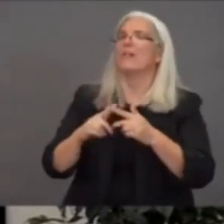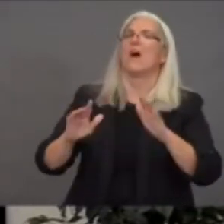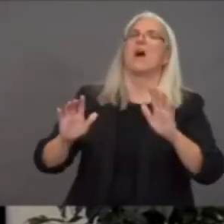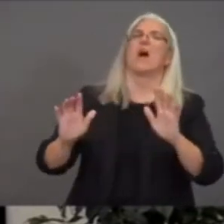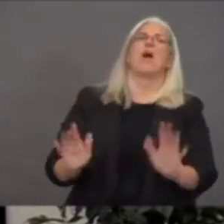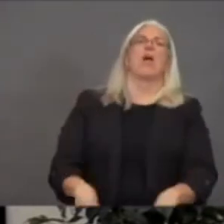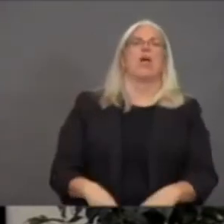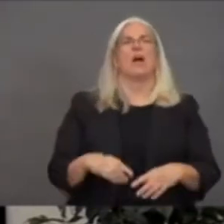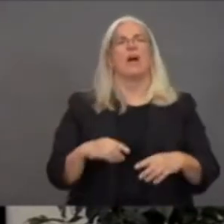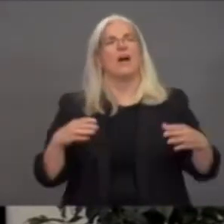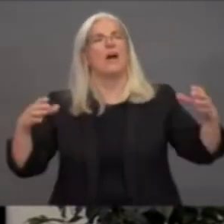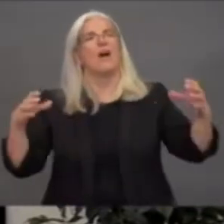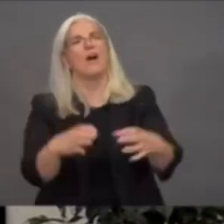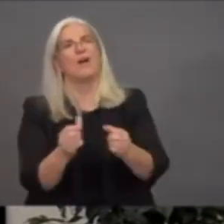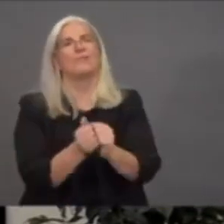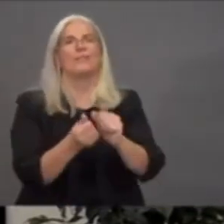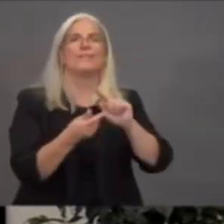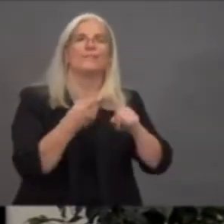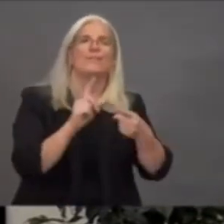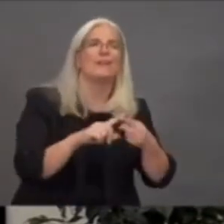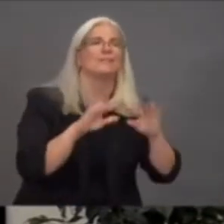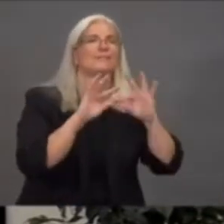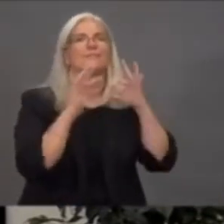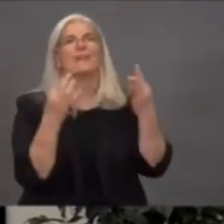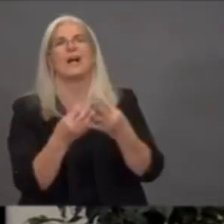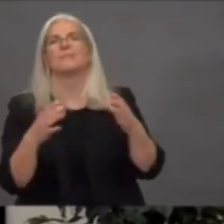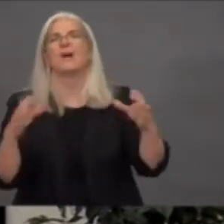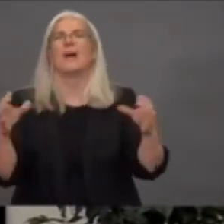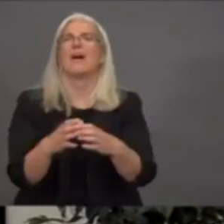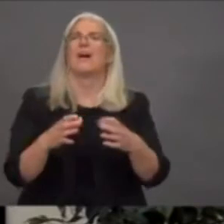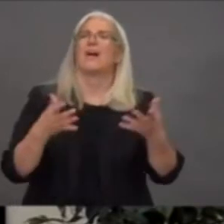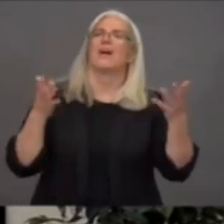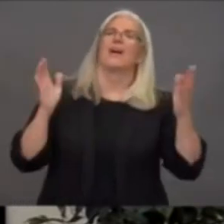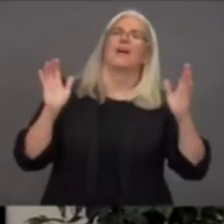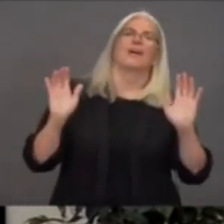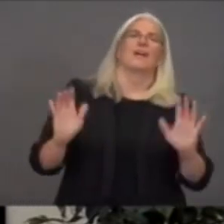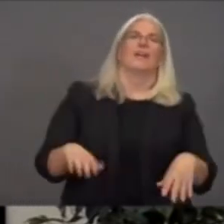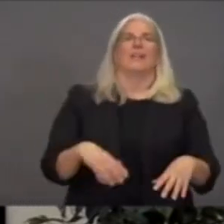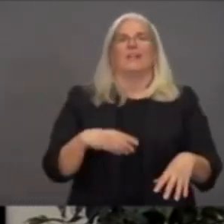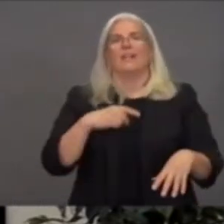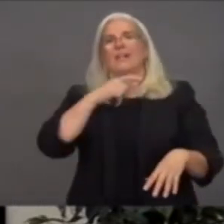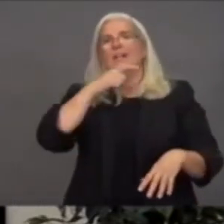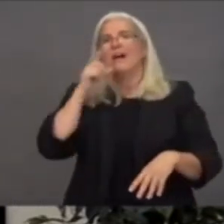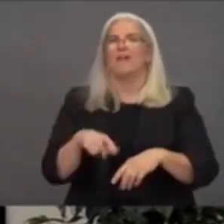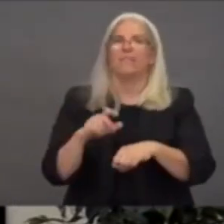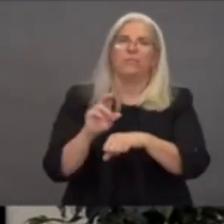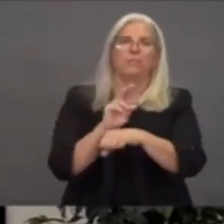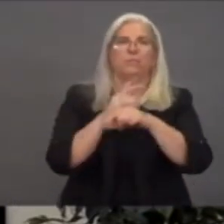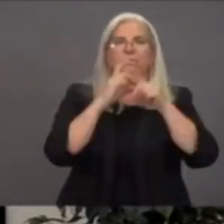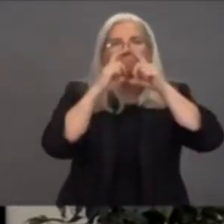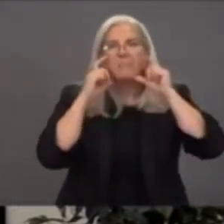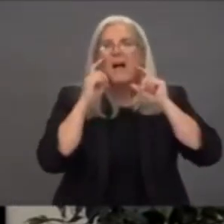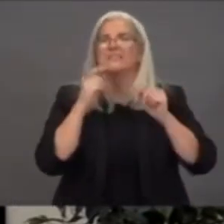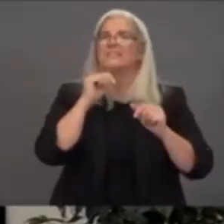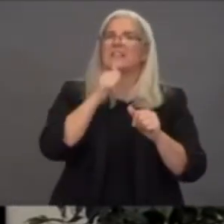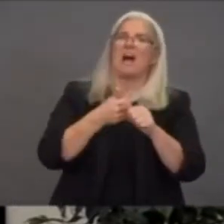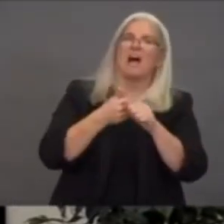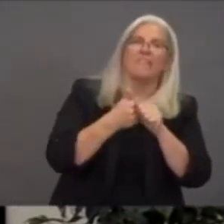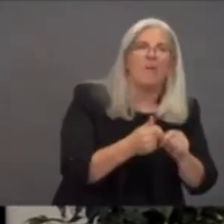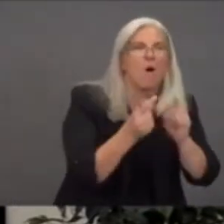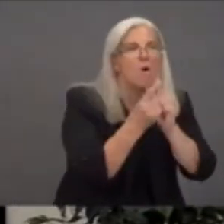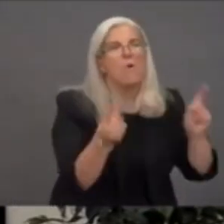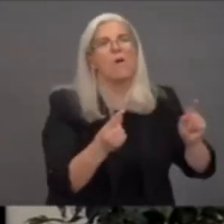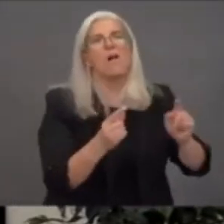and then they didn't wear a mask. They went to a gathering. They didn't, you know, practice all the different things that we've been talking about to protect yourself. And